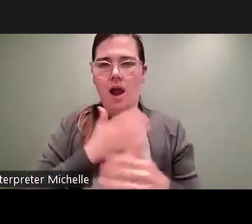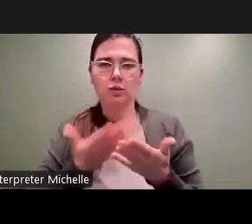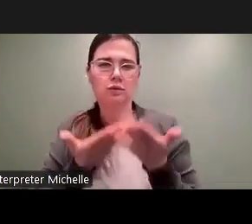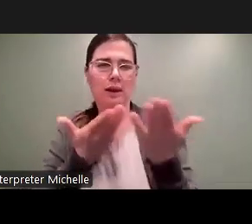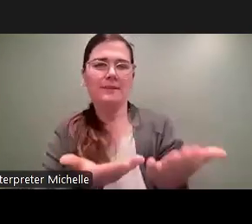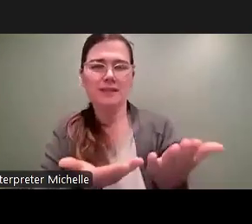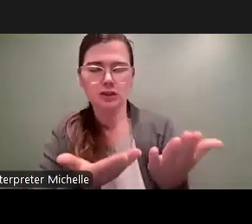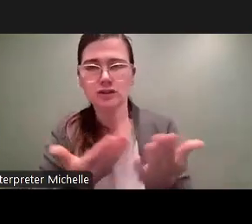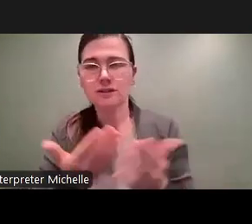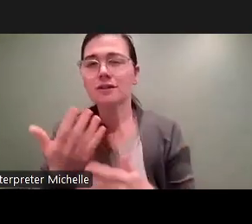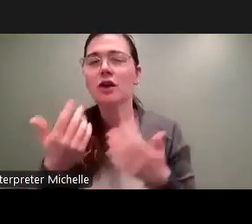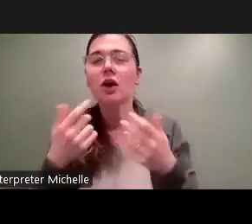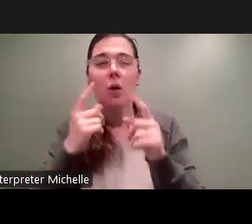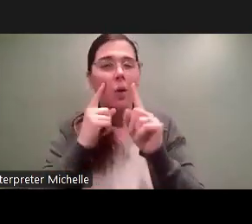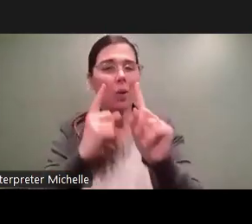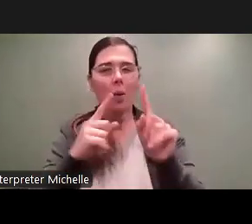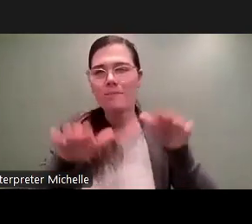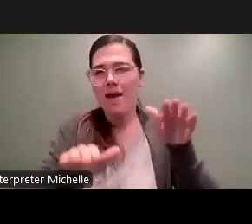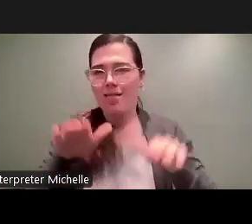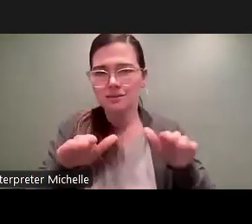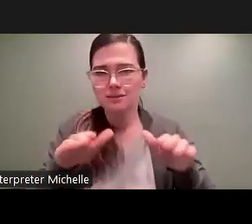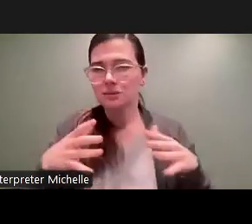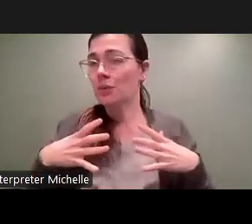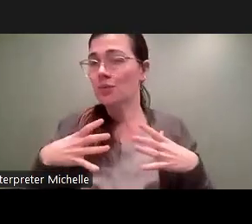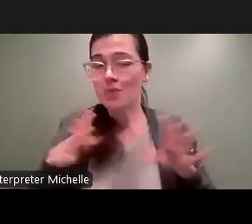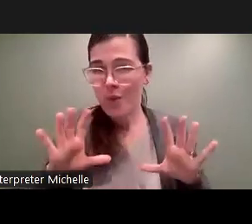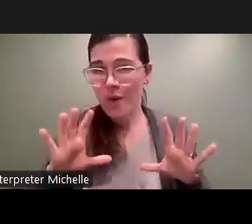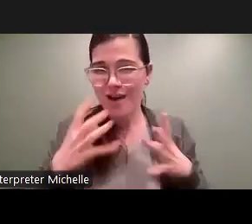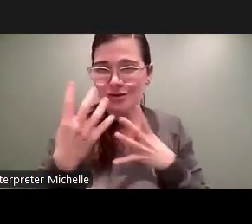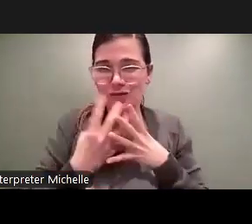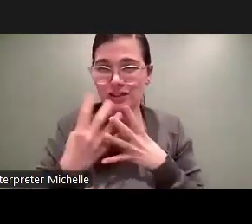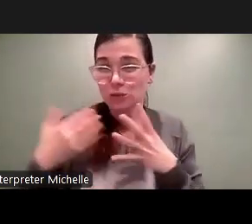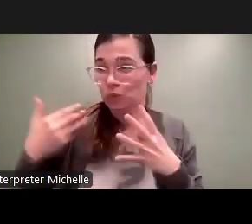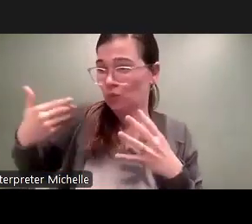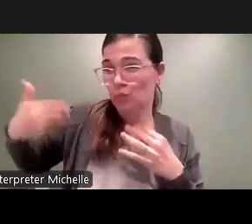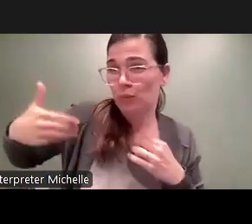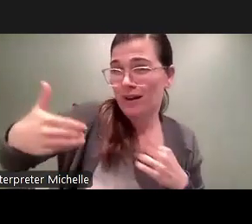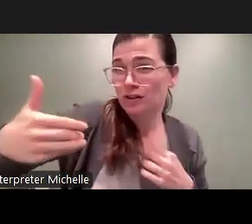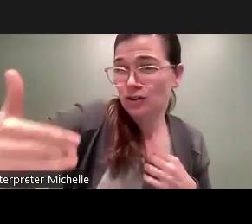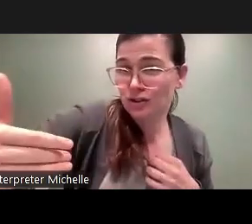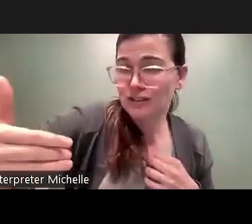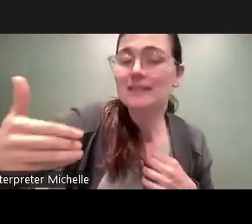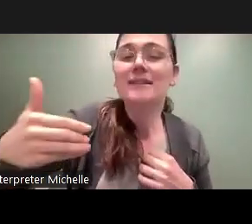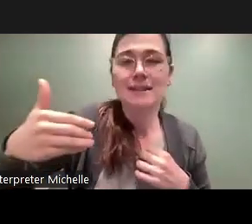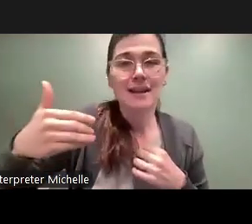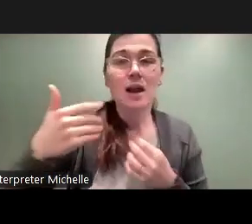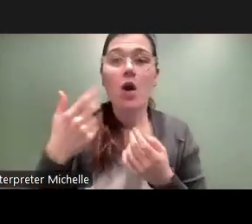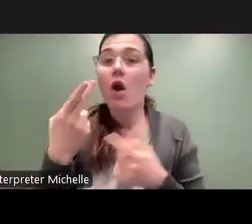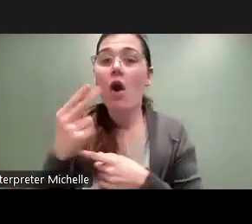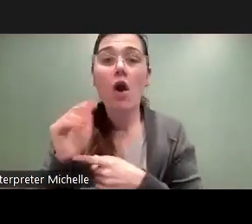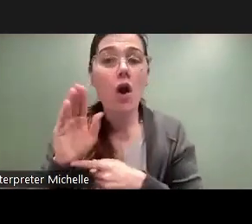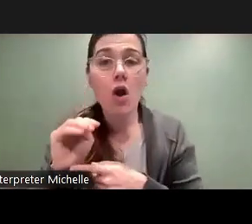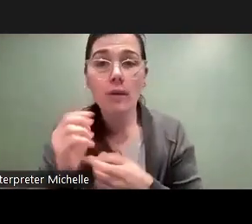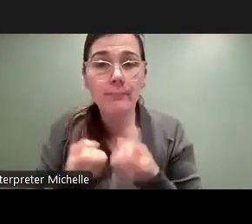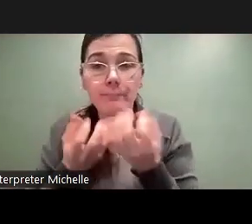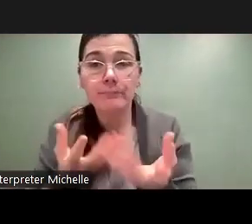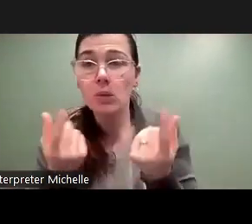frequently, because the harm of testing people too frequently is we find abnormalities that don't end up being a